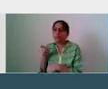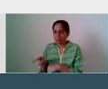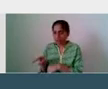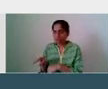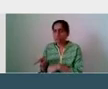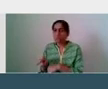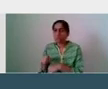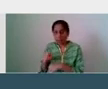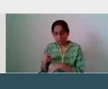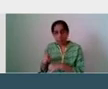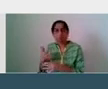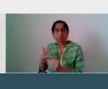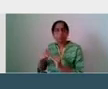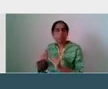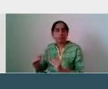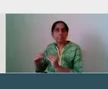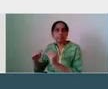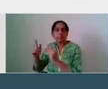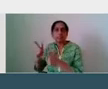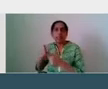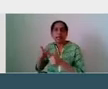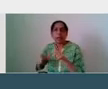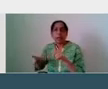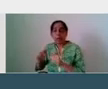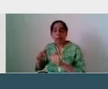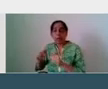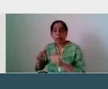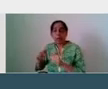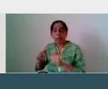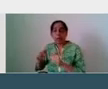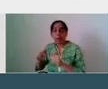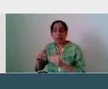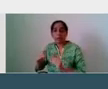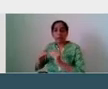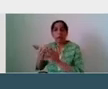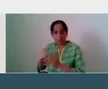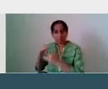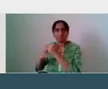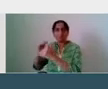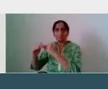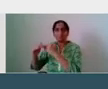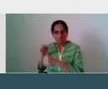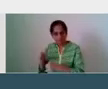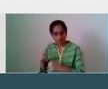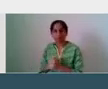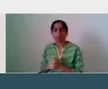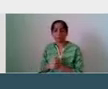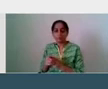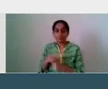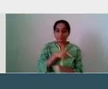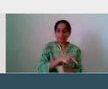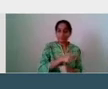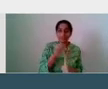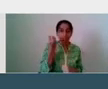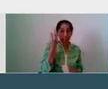development and similar rate of acquisition like by the time a hearing child acquires the let's say first